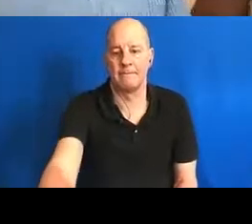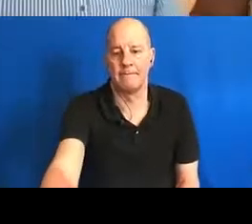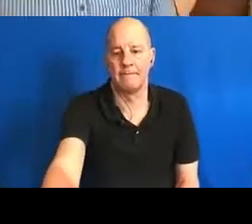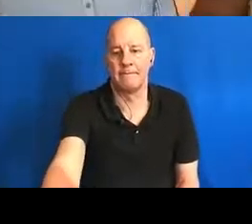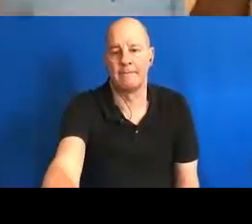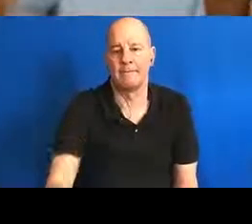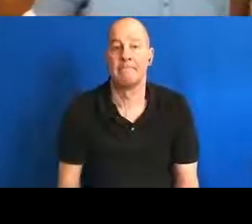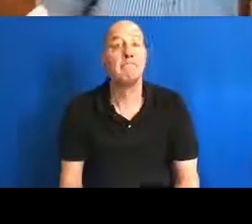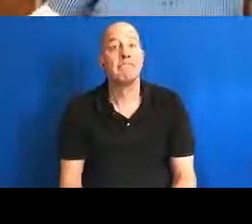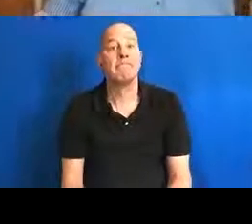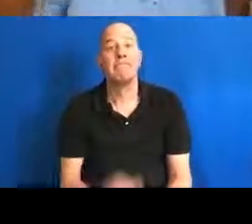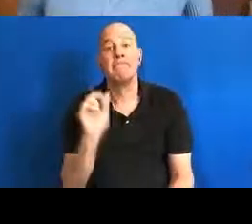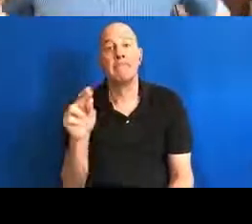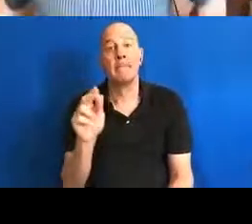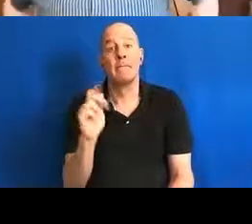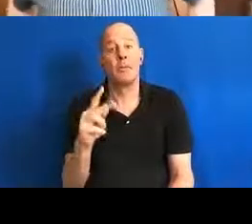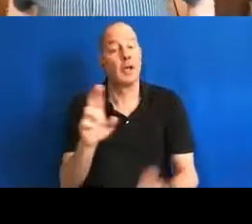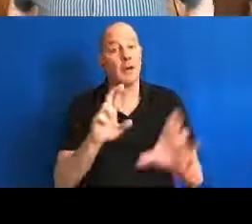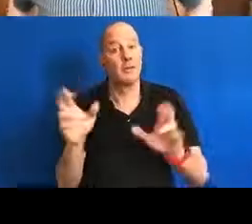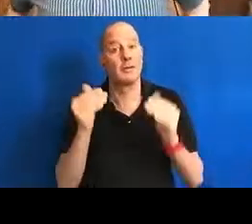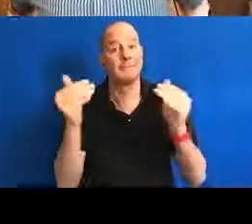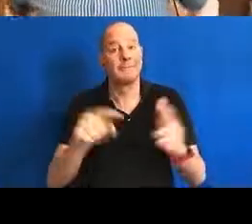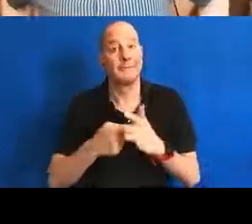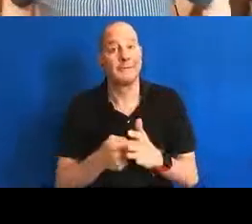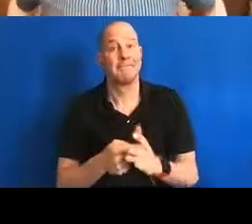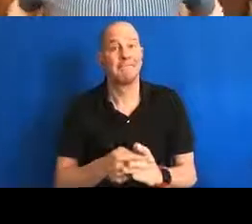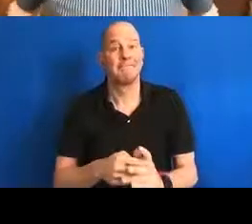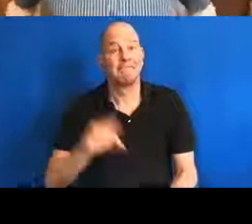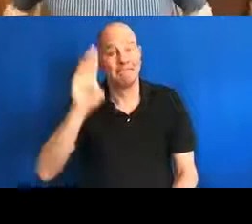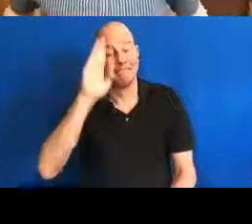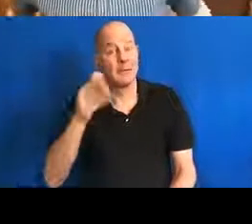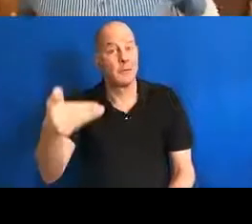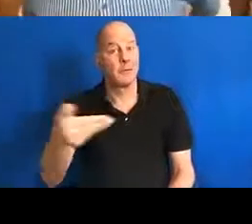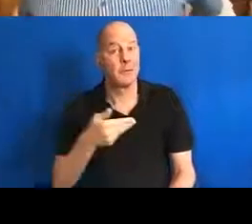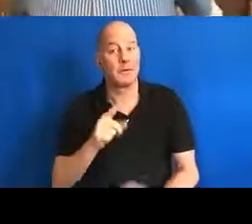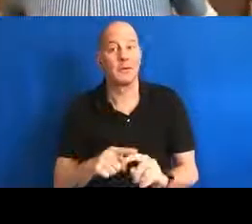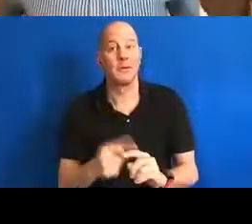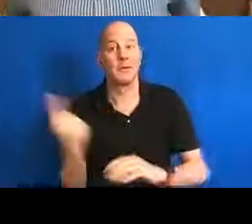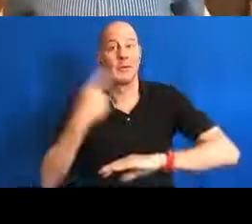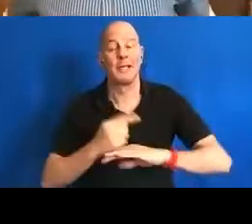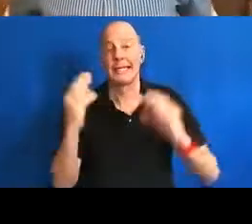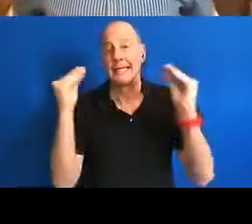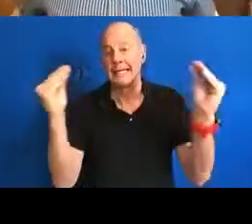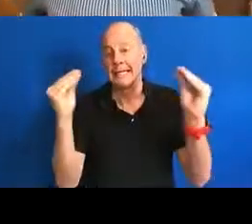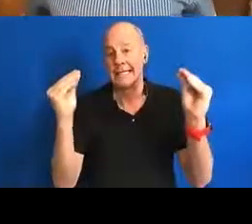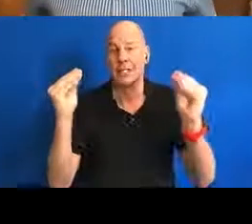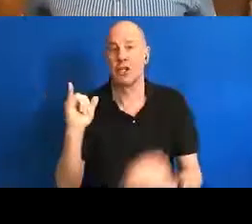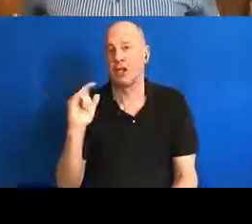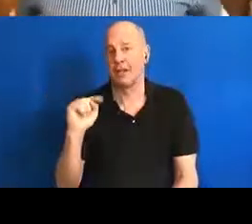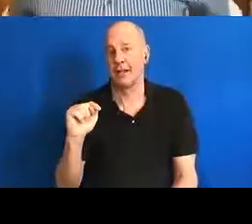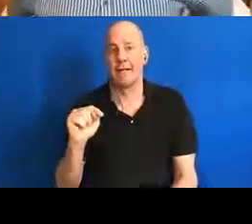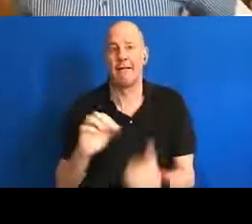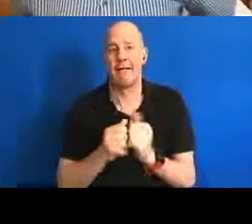get us started. Welcome everyone to today's teach-in on how money flows through a